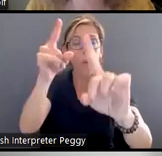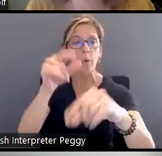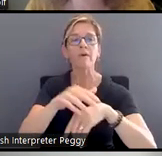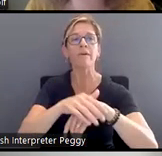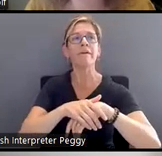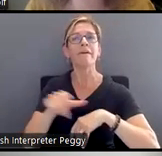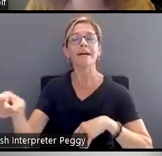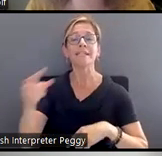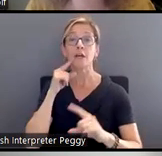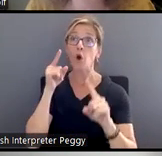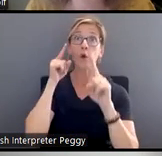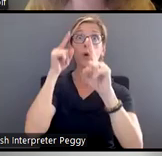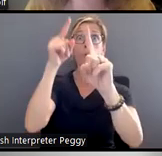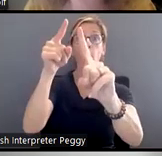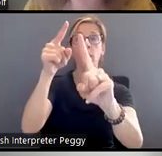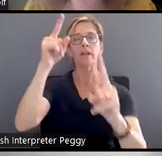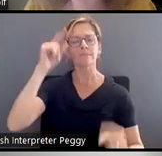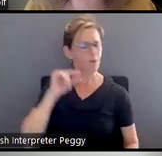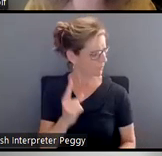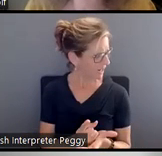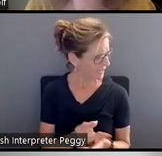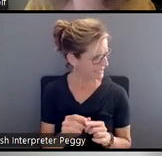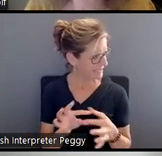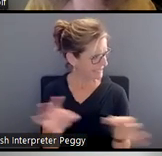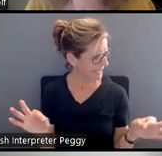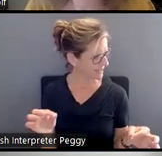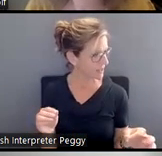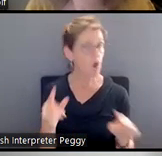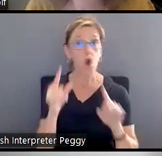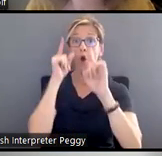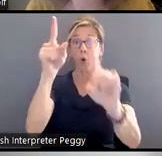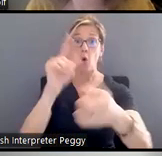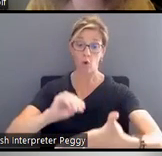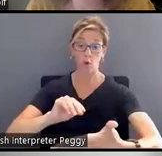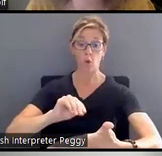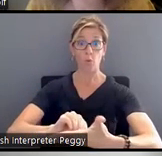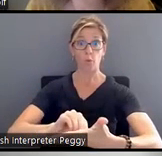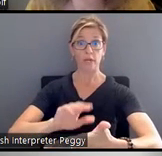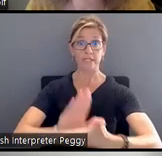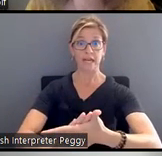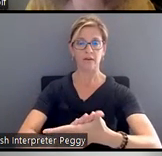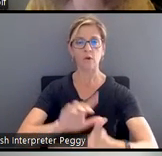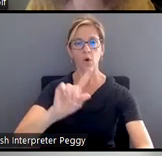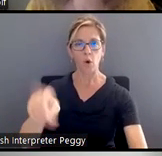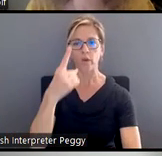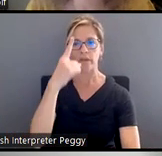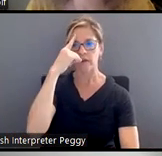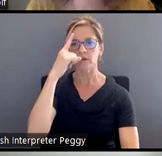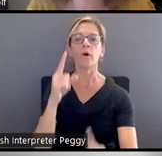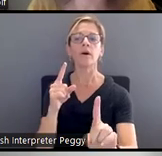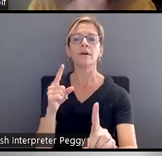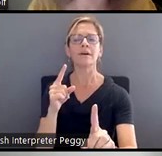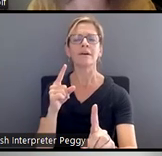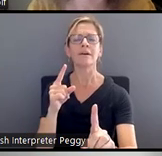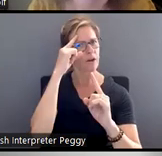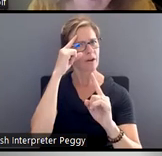a goal is not, what is it? A goal that isn't written down is just a dream. We want to write things down